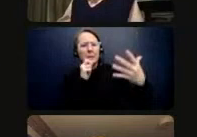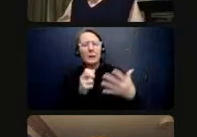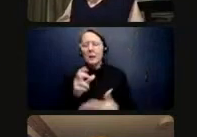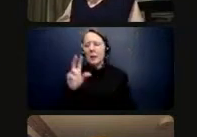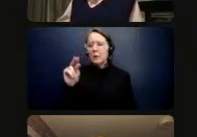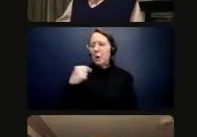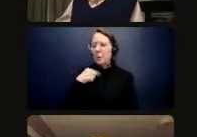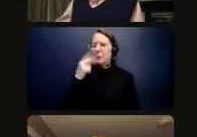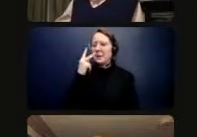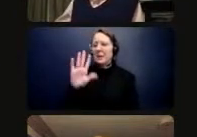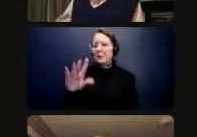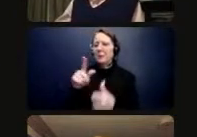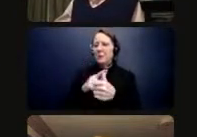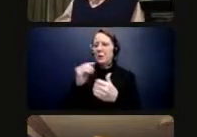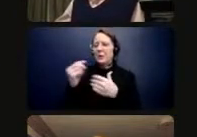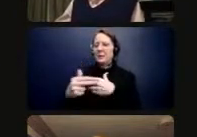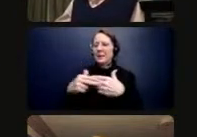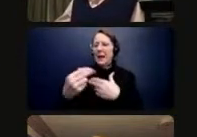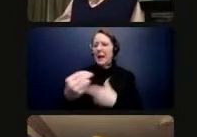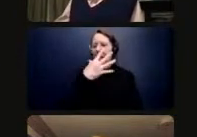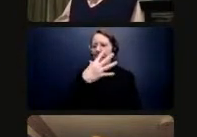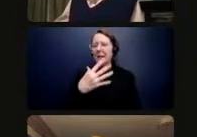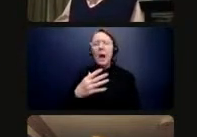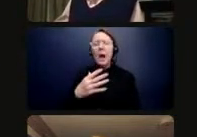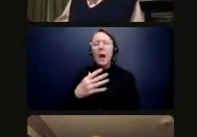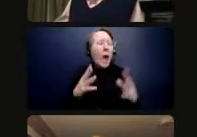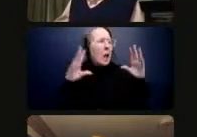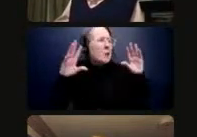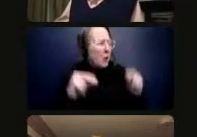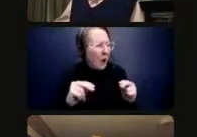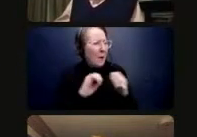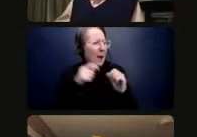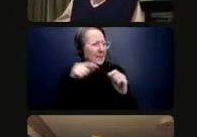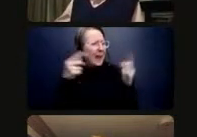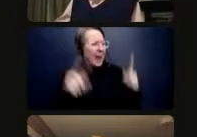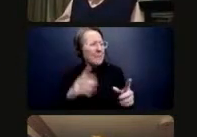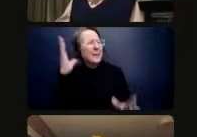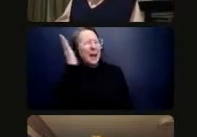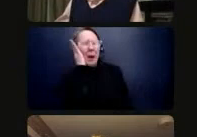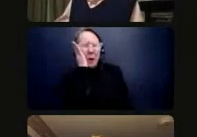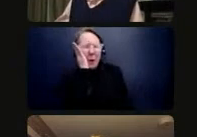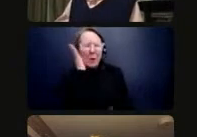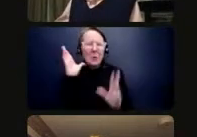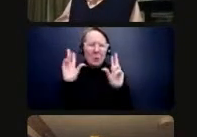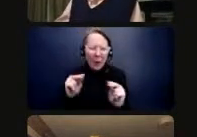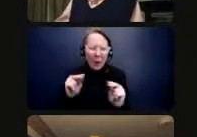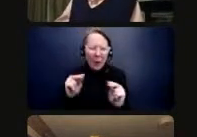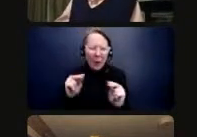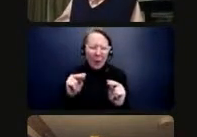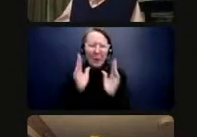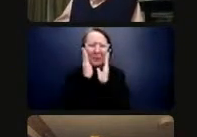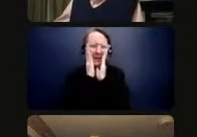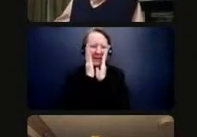is your first one. Oh no, how is that happening? Oh, all right.